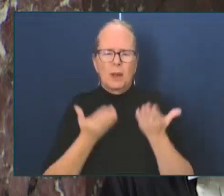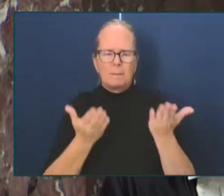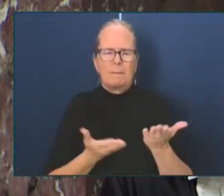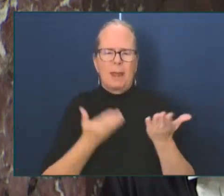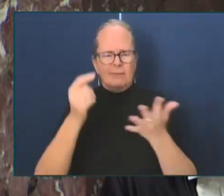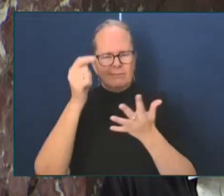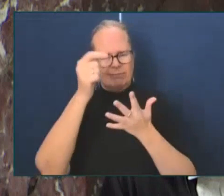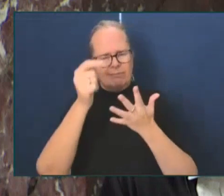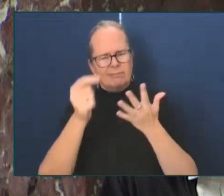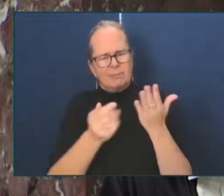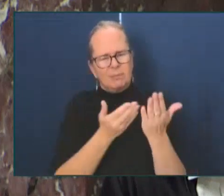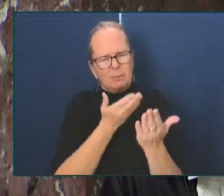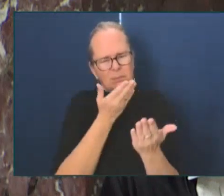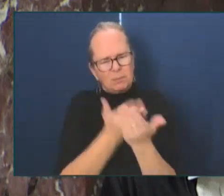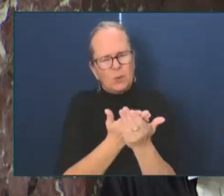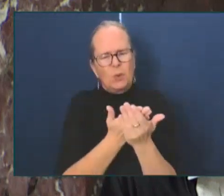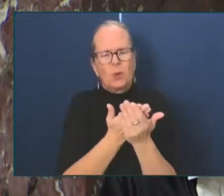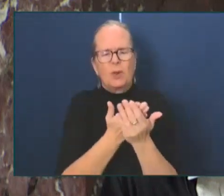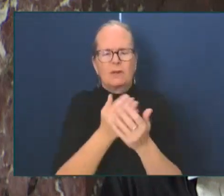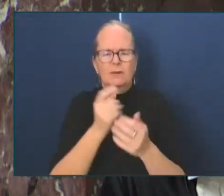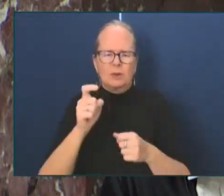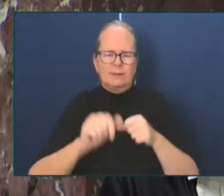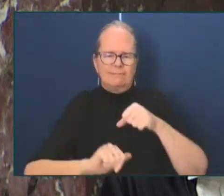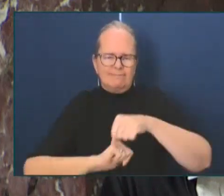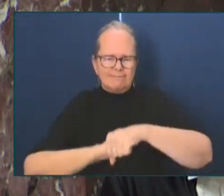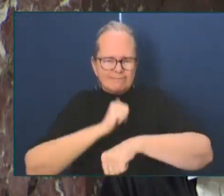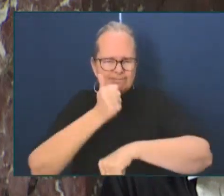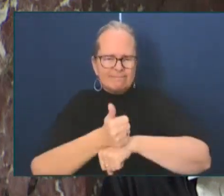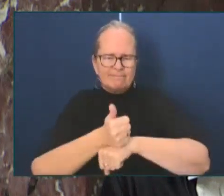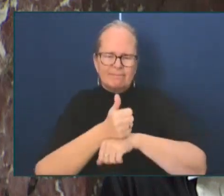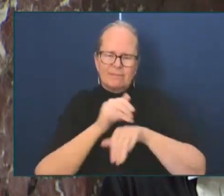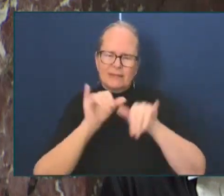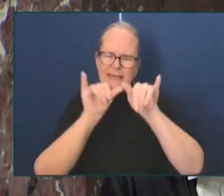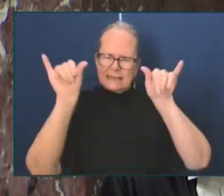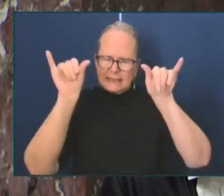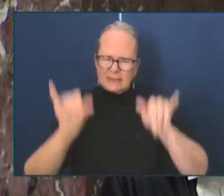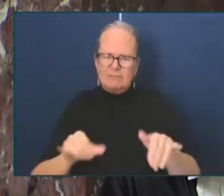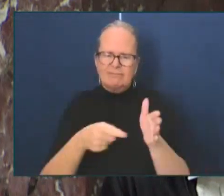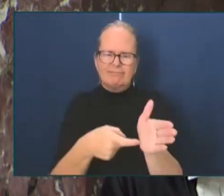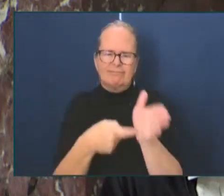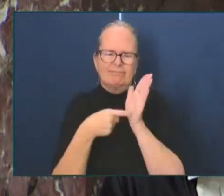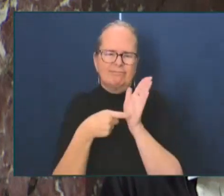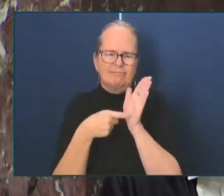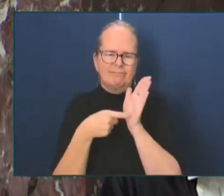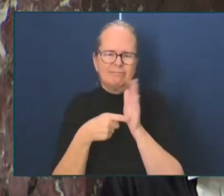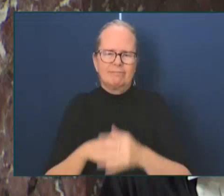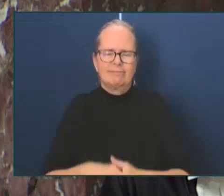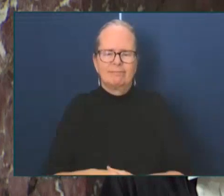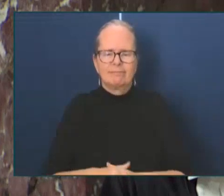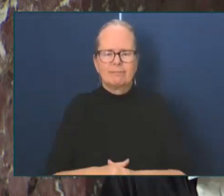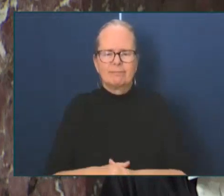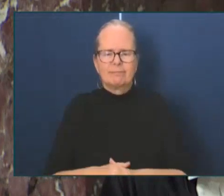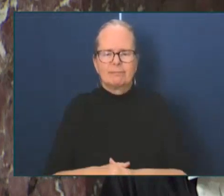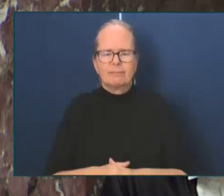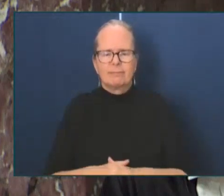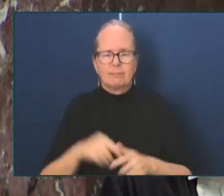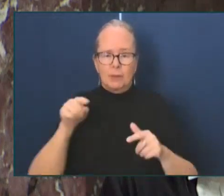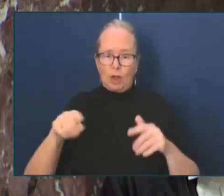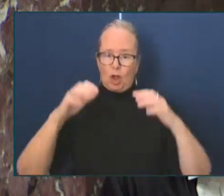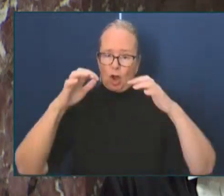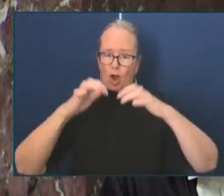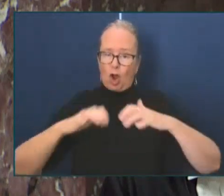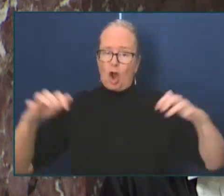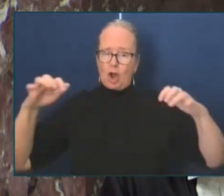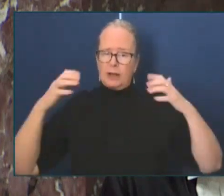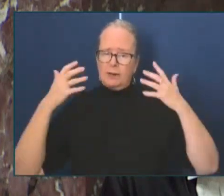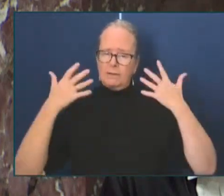standing committee of this very legislative assembly that made the recommendation that we need to move towards a needs-based